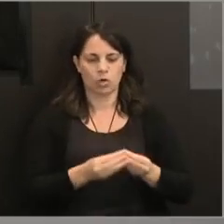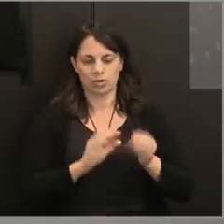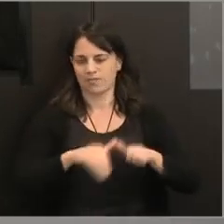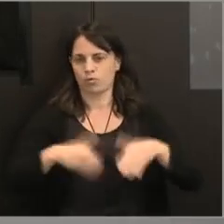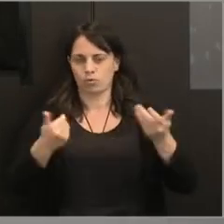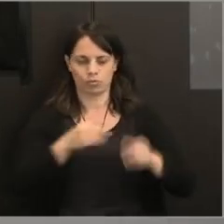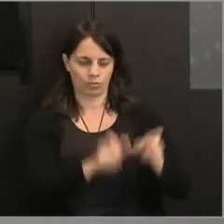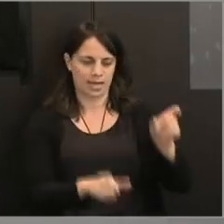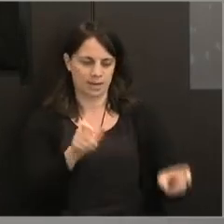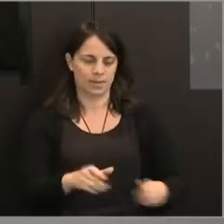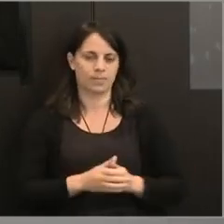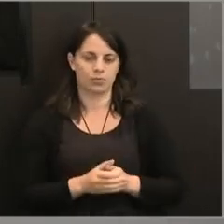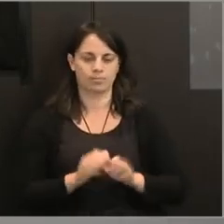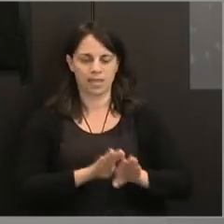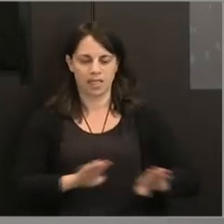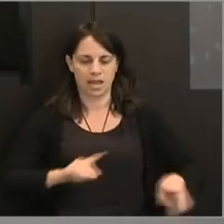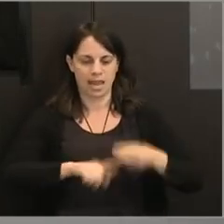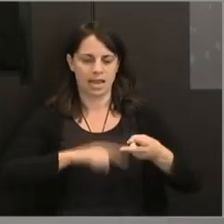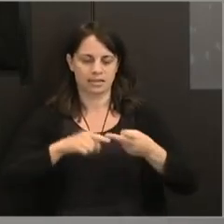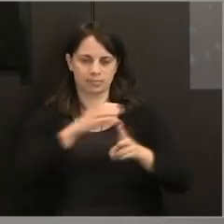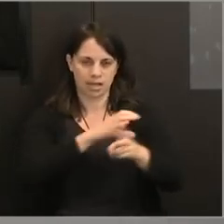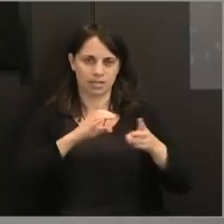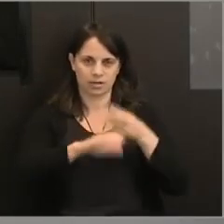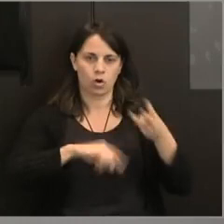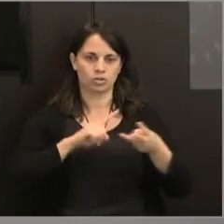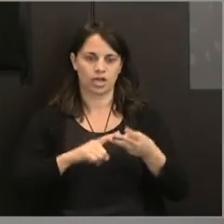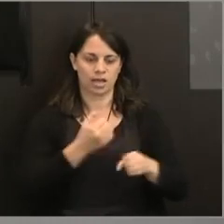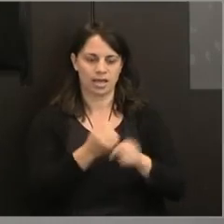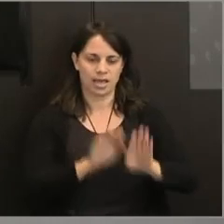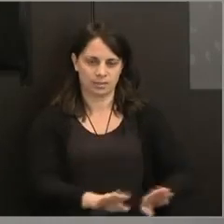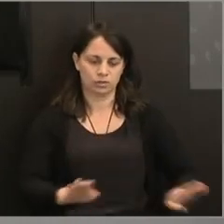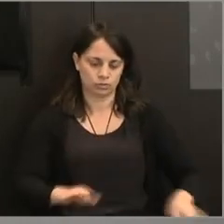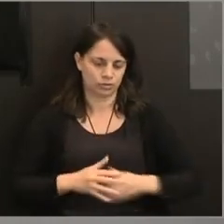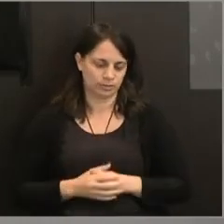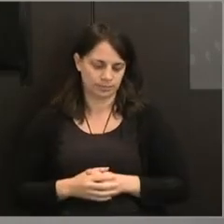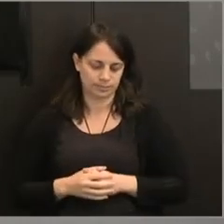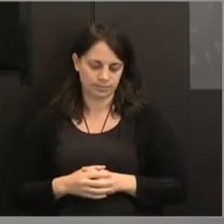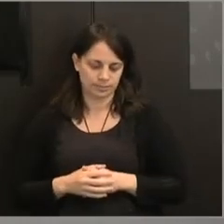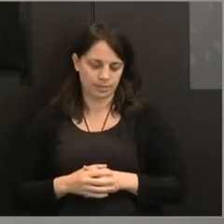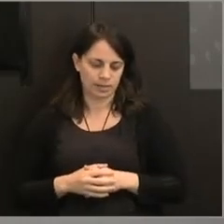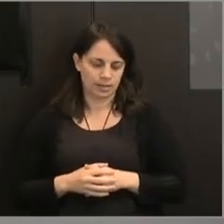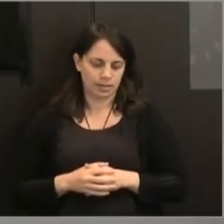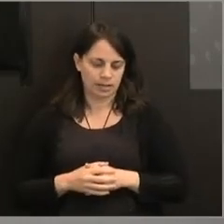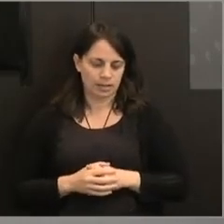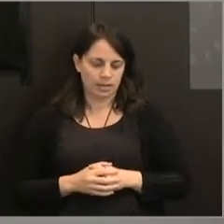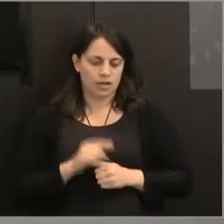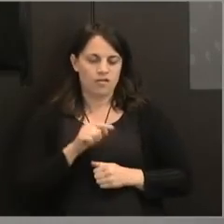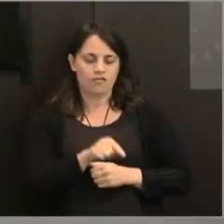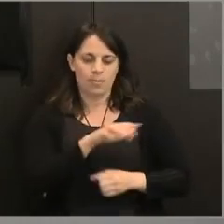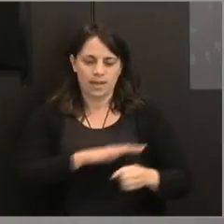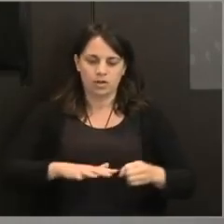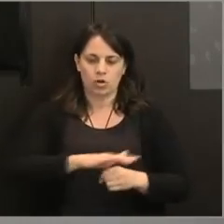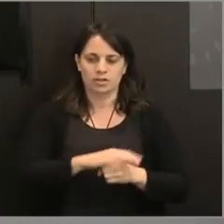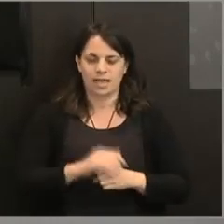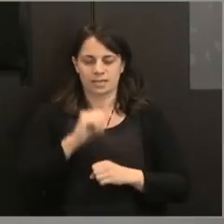people, the land, the culture, and the mokopuna. In that context, the